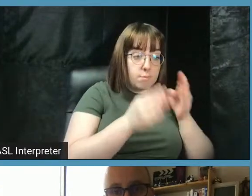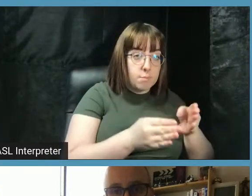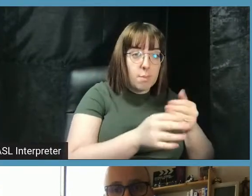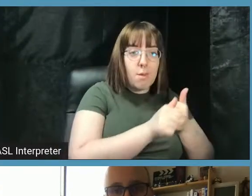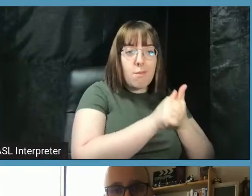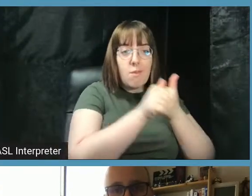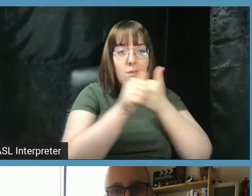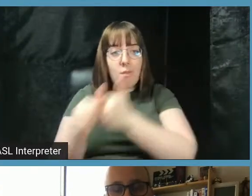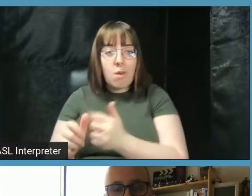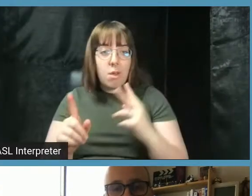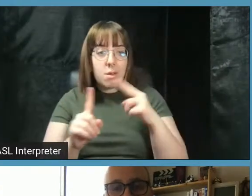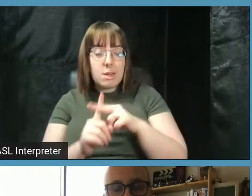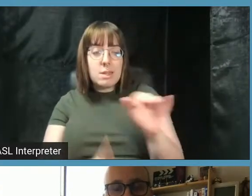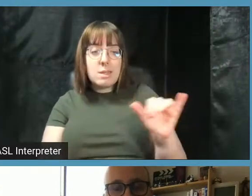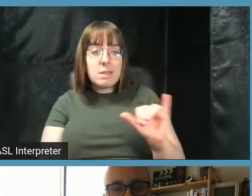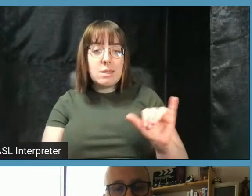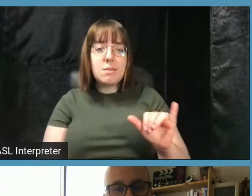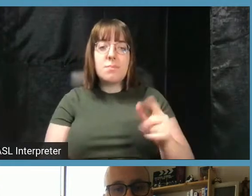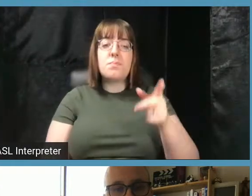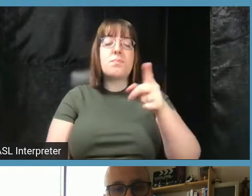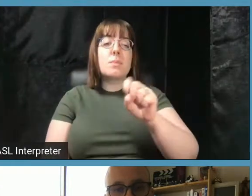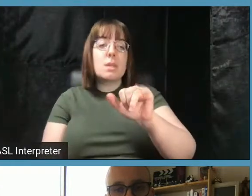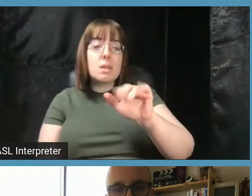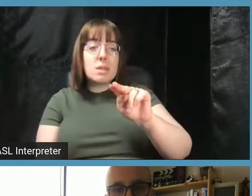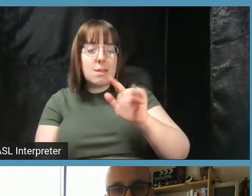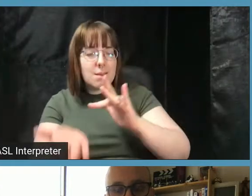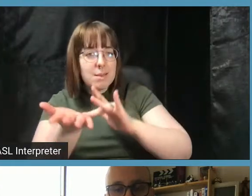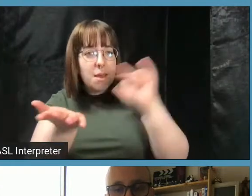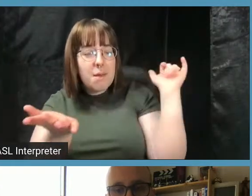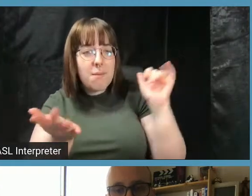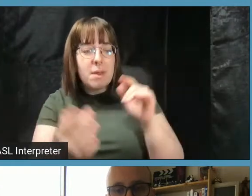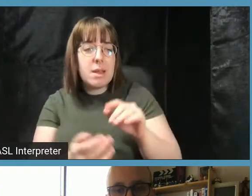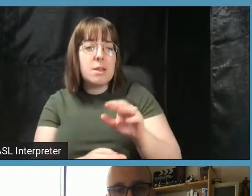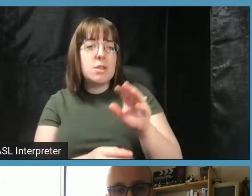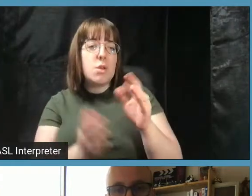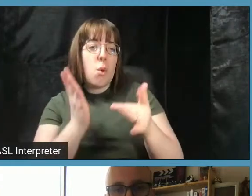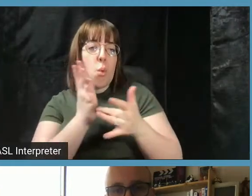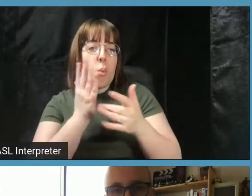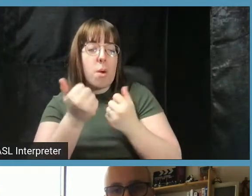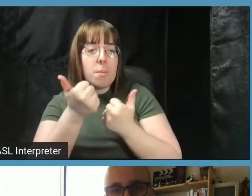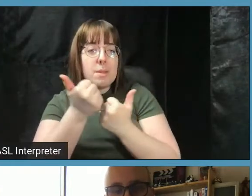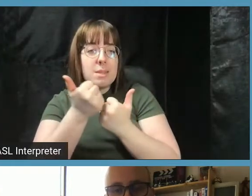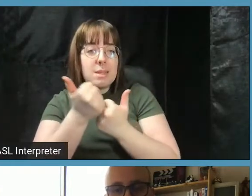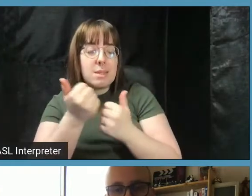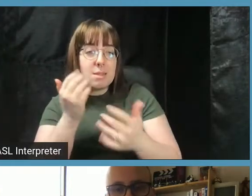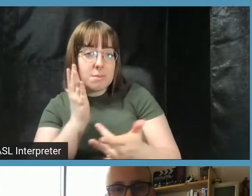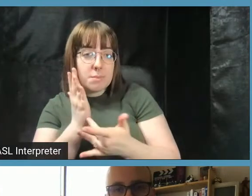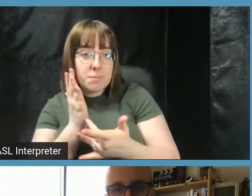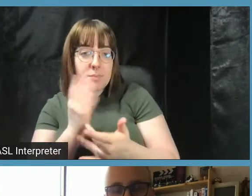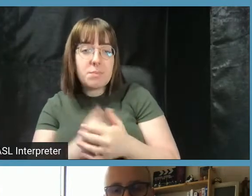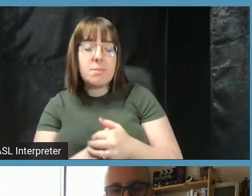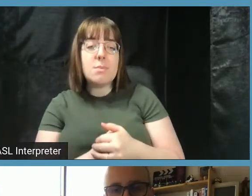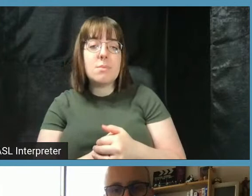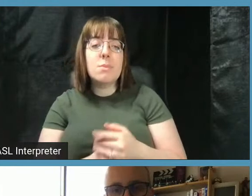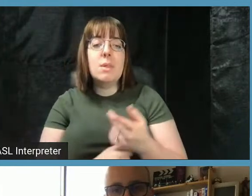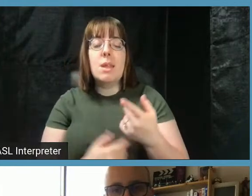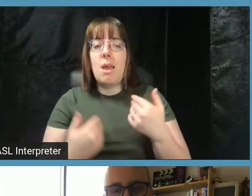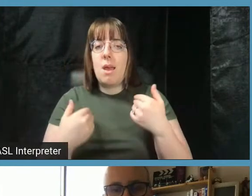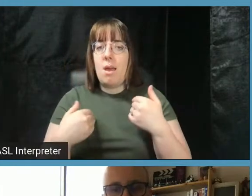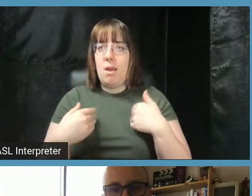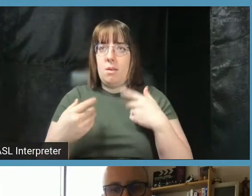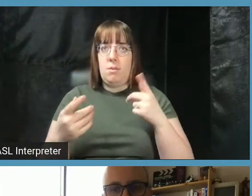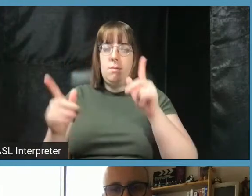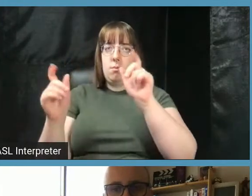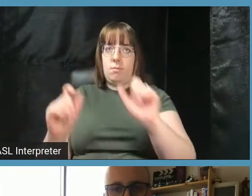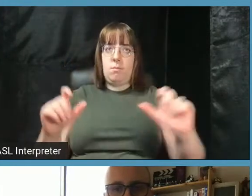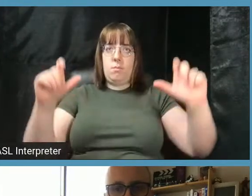web. And take advantage of the built-in assistive technologies. If you're able to have a website full screened that has your content and put that on